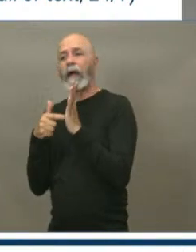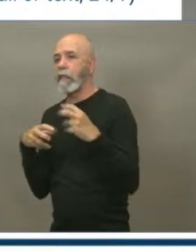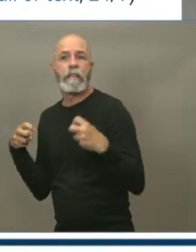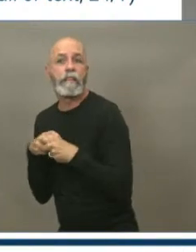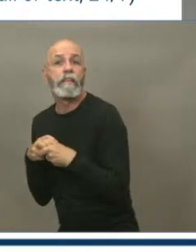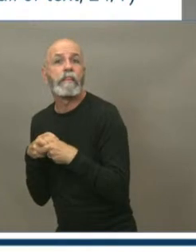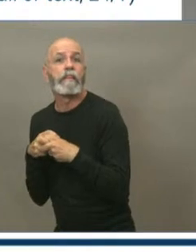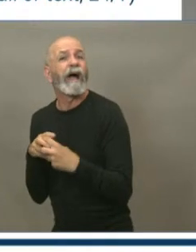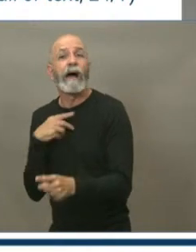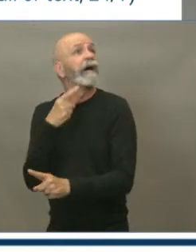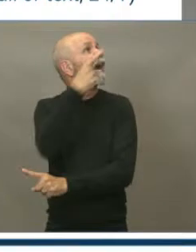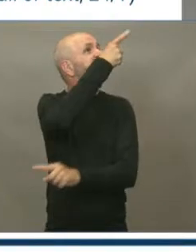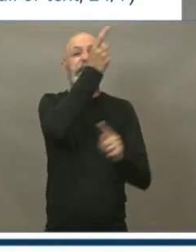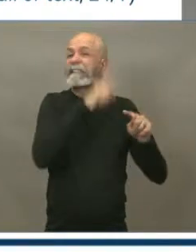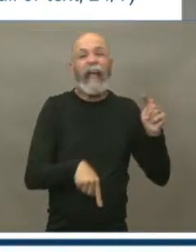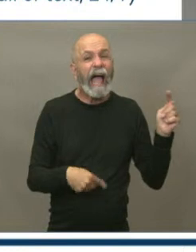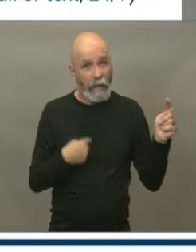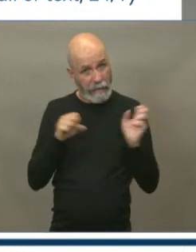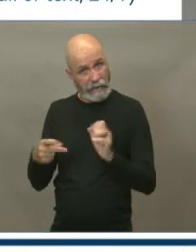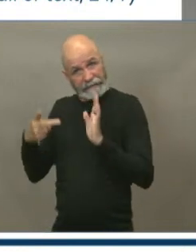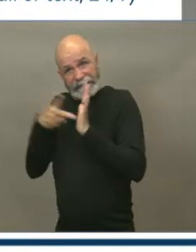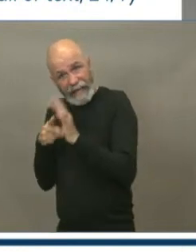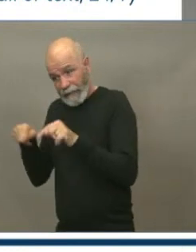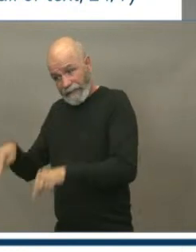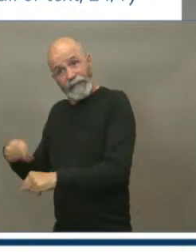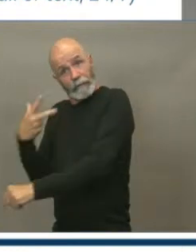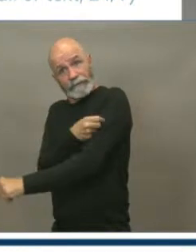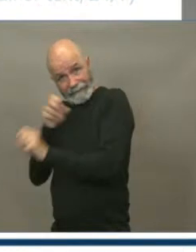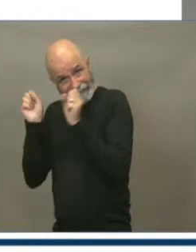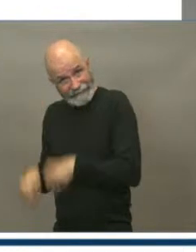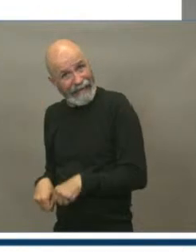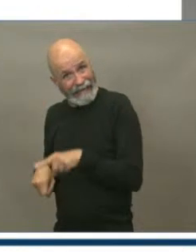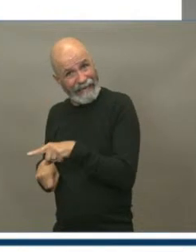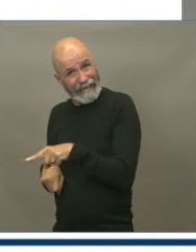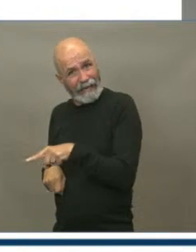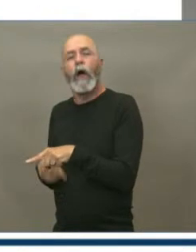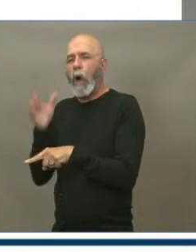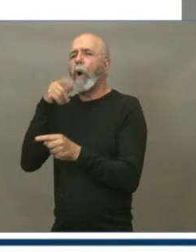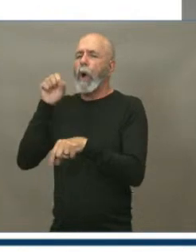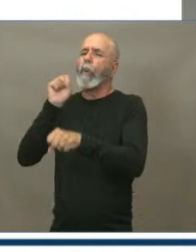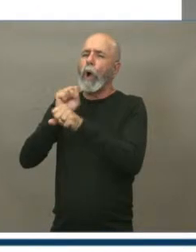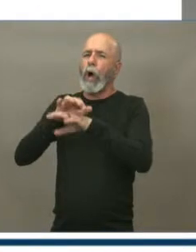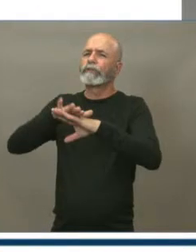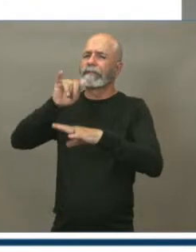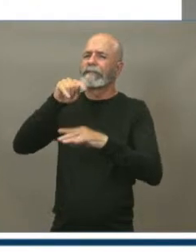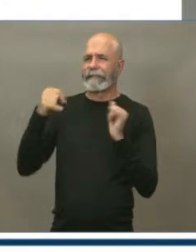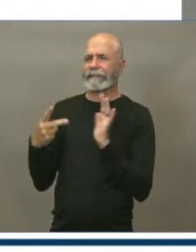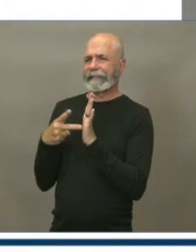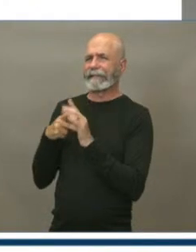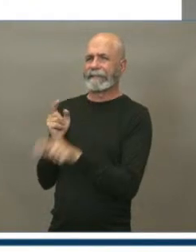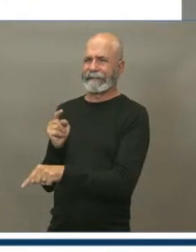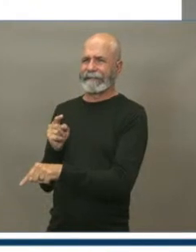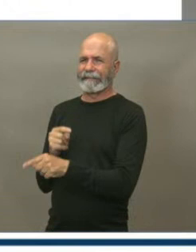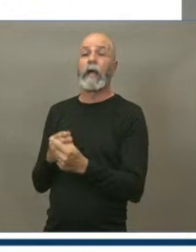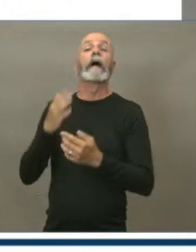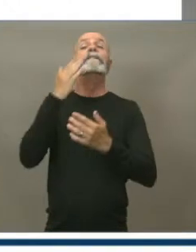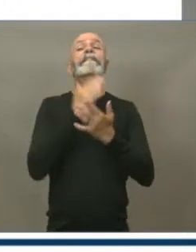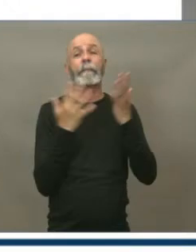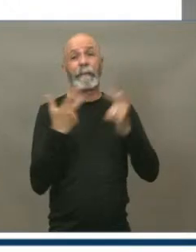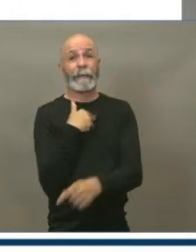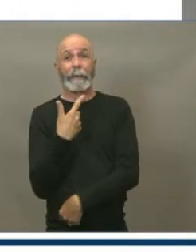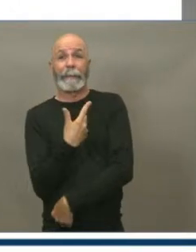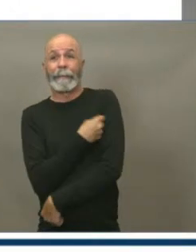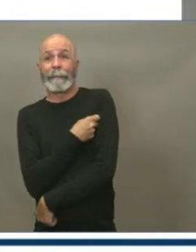someone goes longer than the preferred interval, you don't need to restart the vaccine, and you're